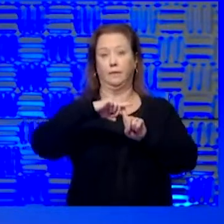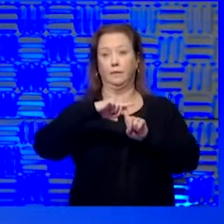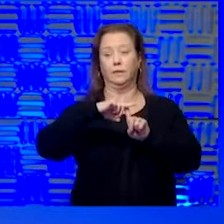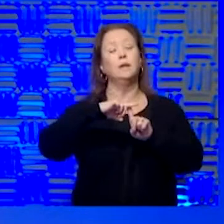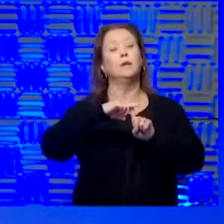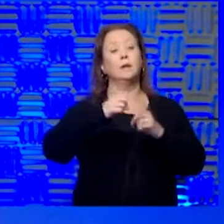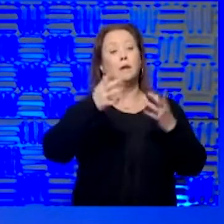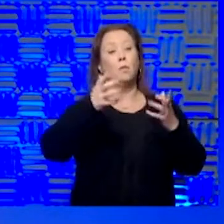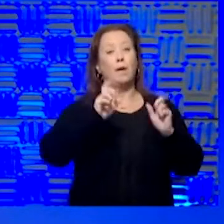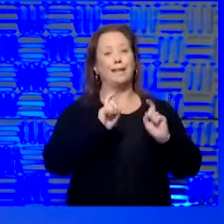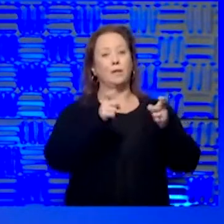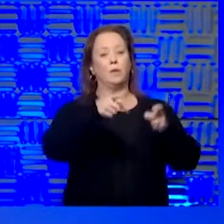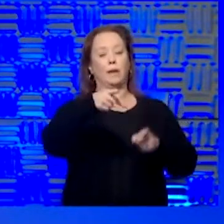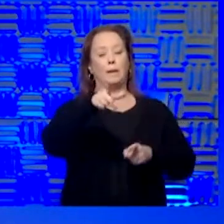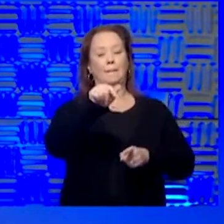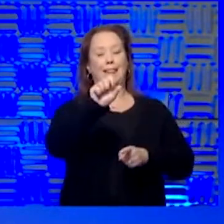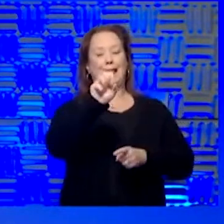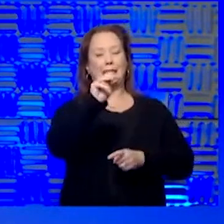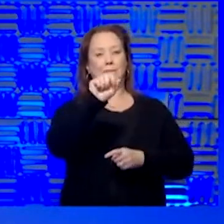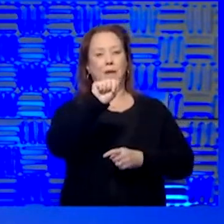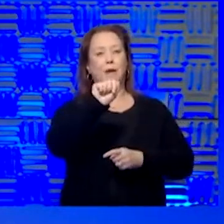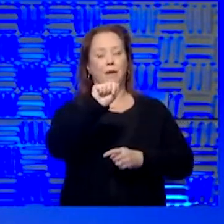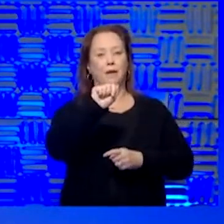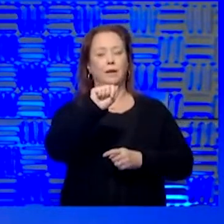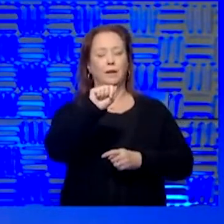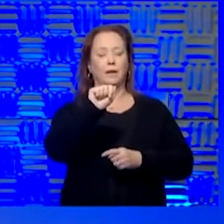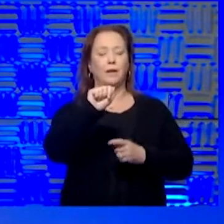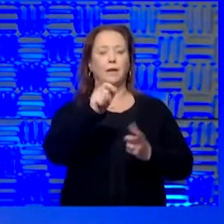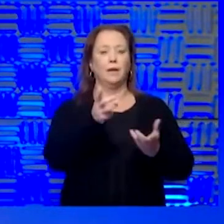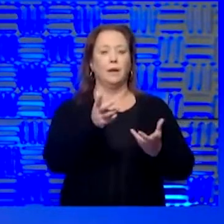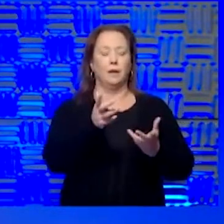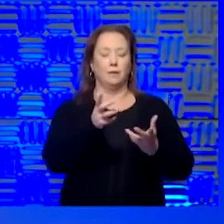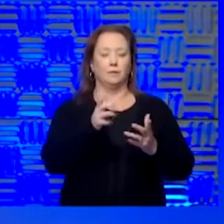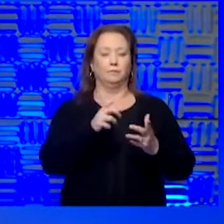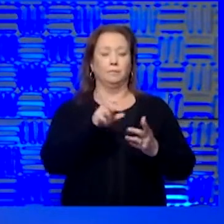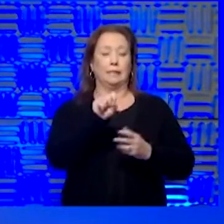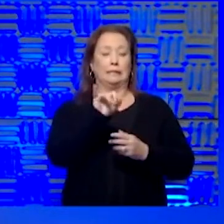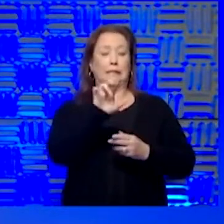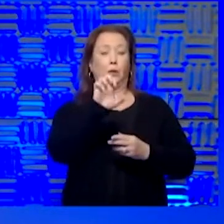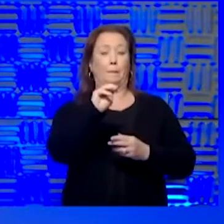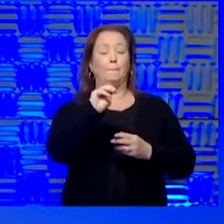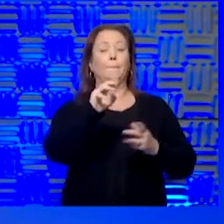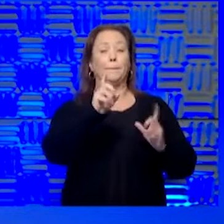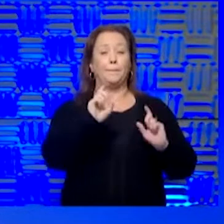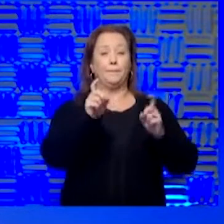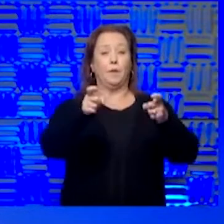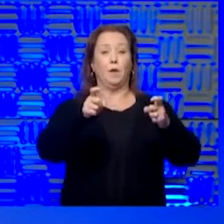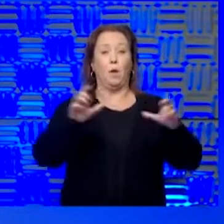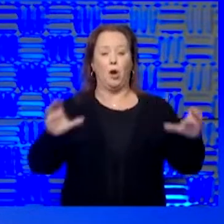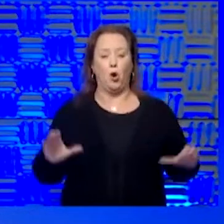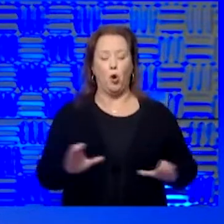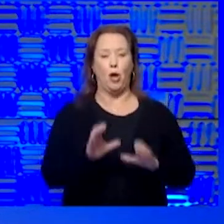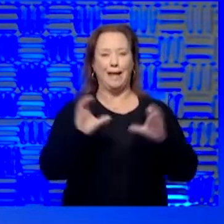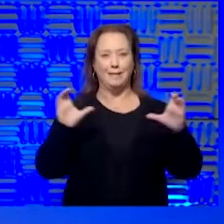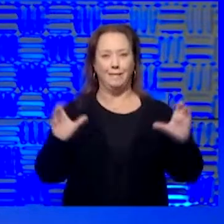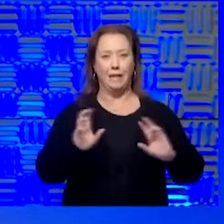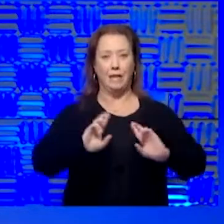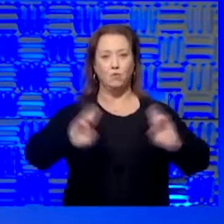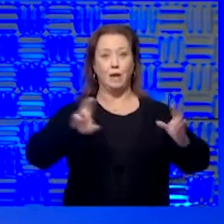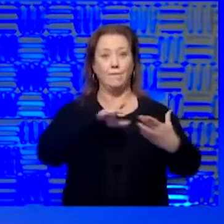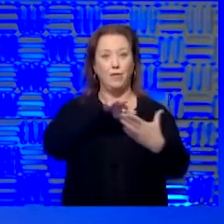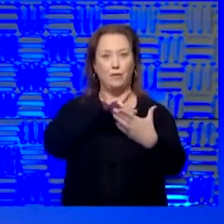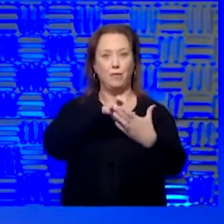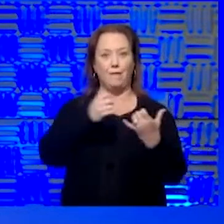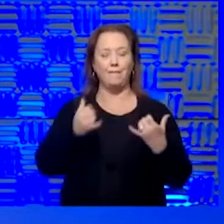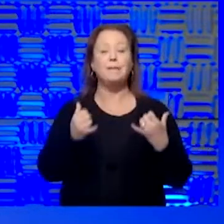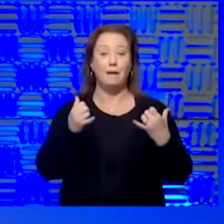and wanted to donate plasma and convalescent serum. We are actively in the preparations of the trial right